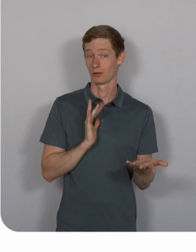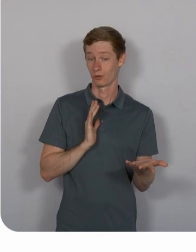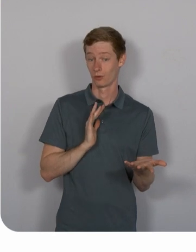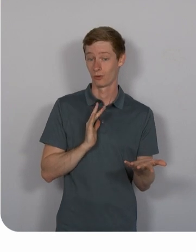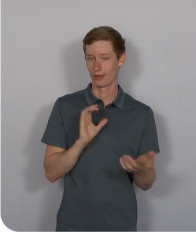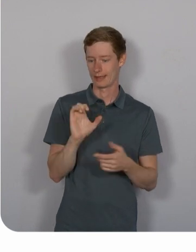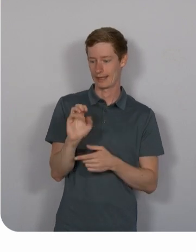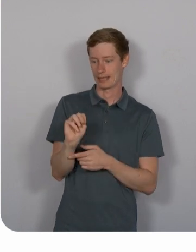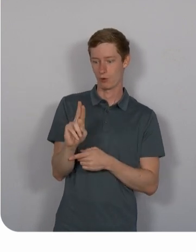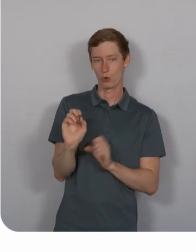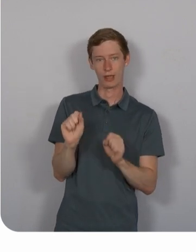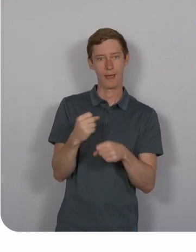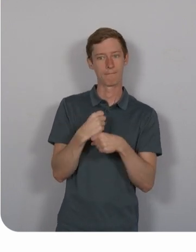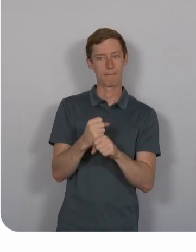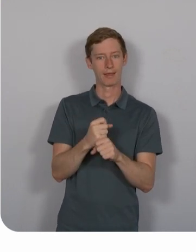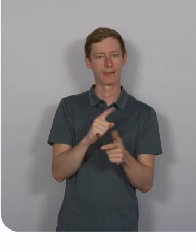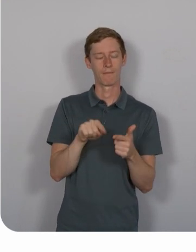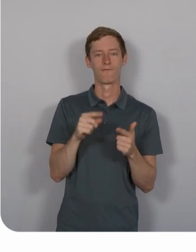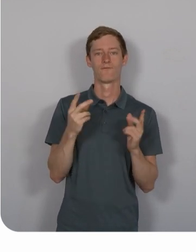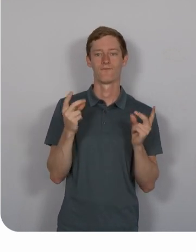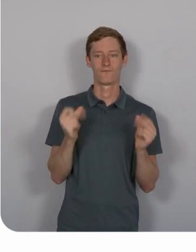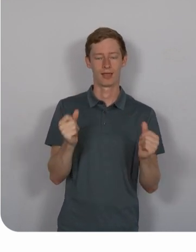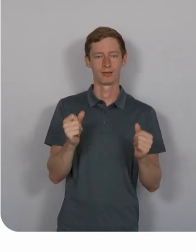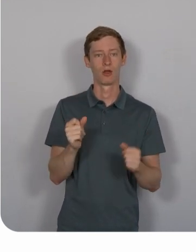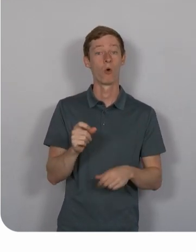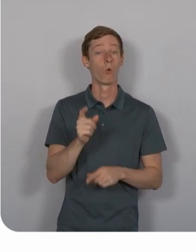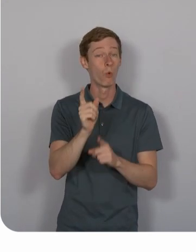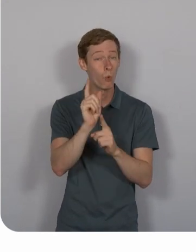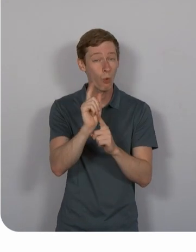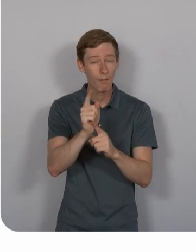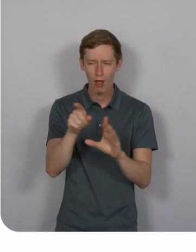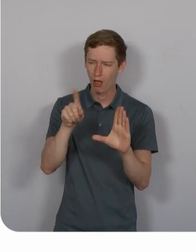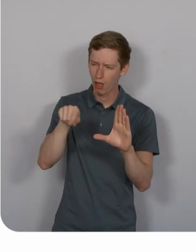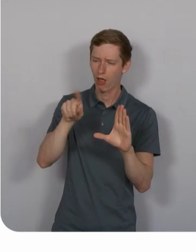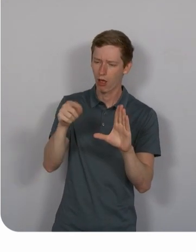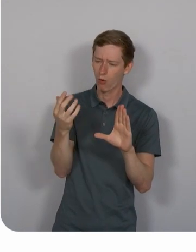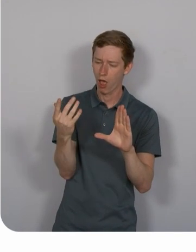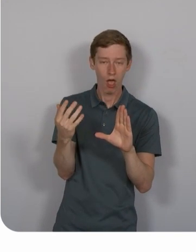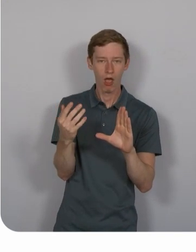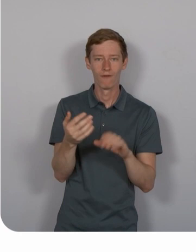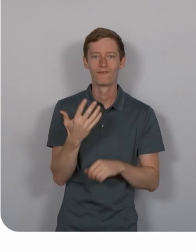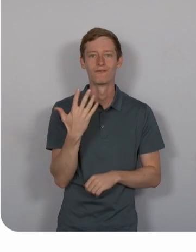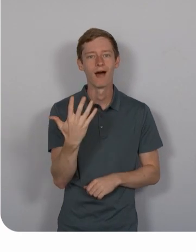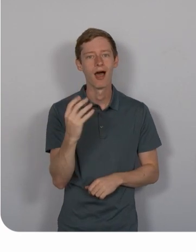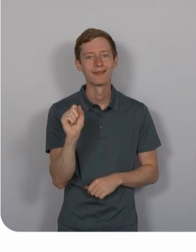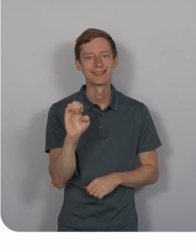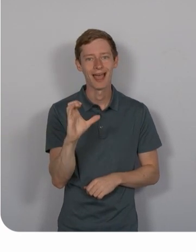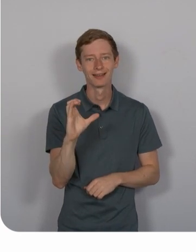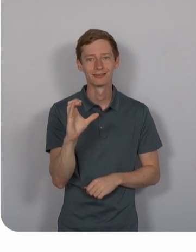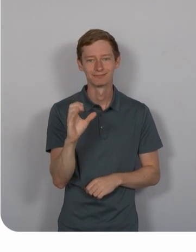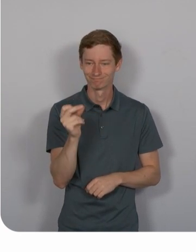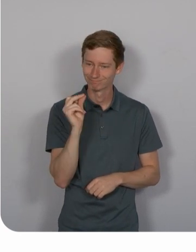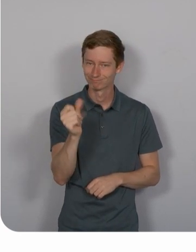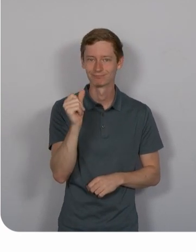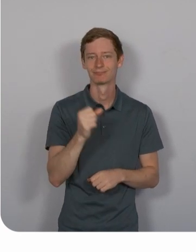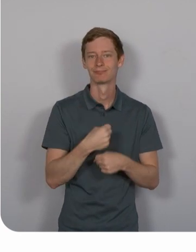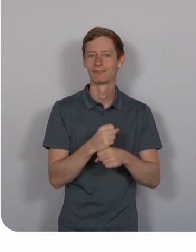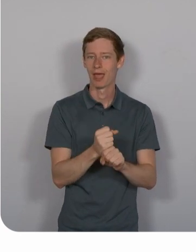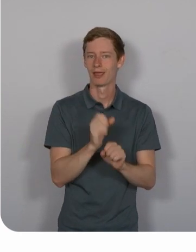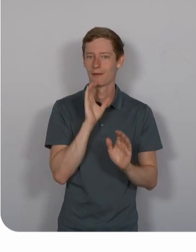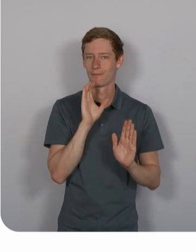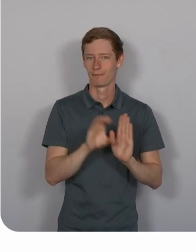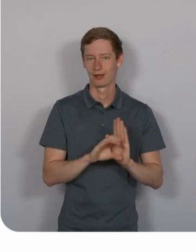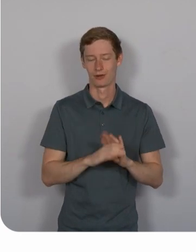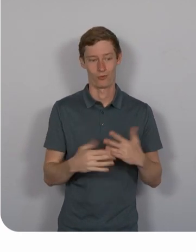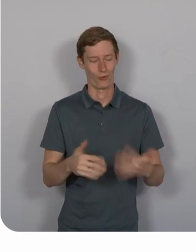generates them fast. All right, so it's not a minute. It's about 5 seconds to generate one of these. Which just makes it really fun